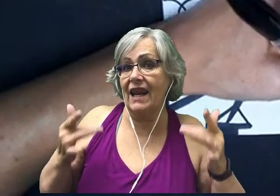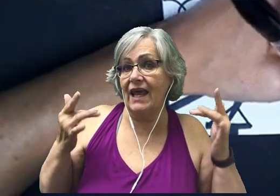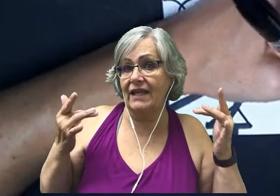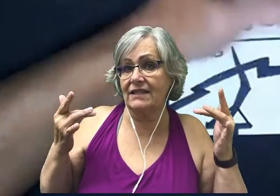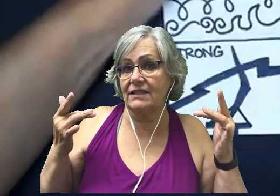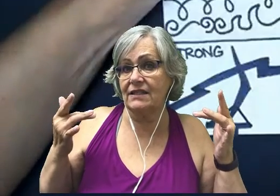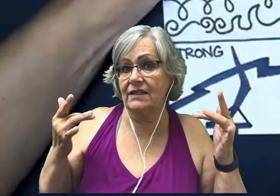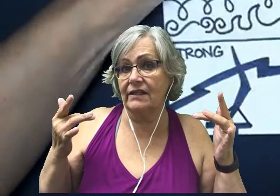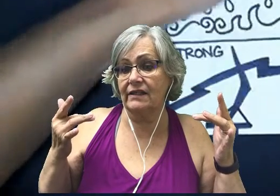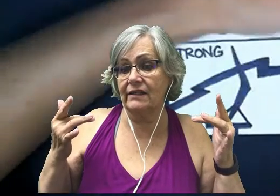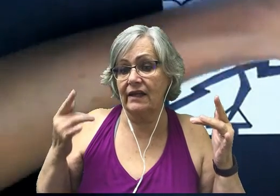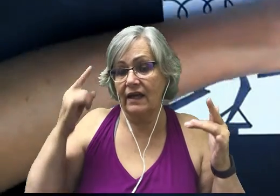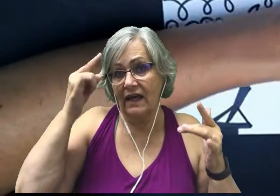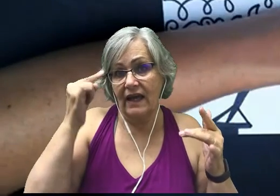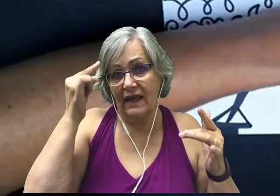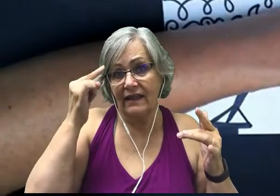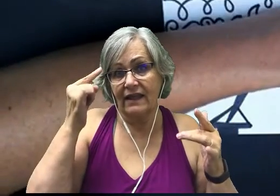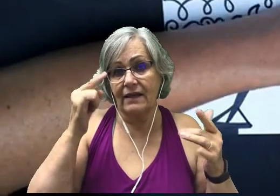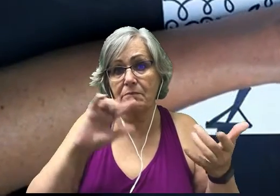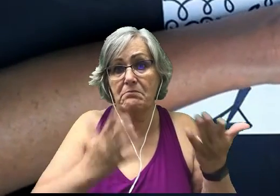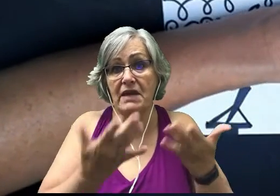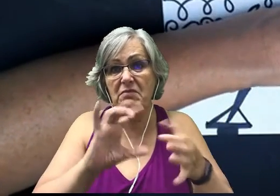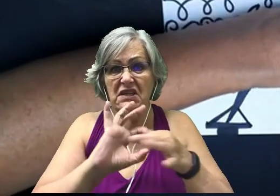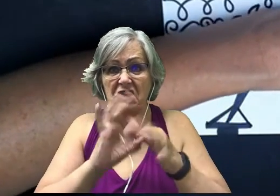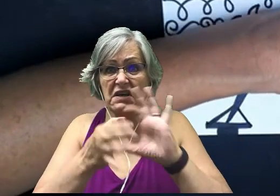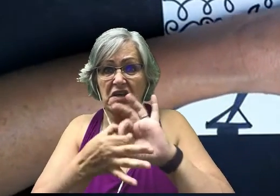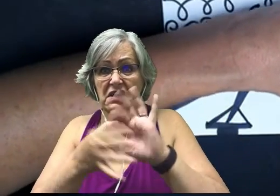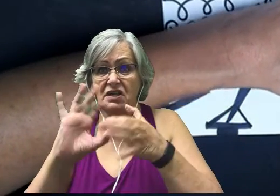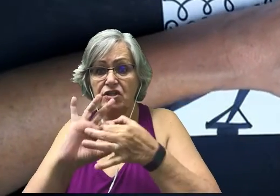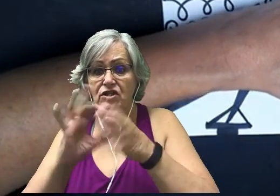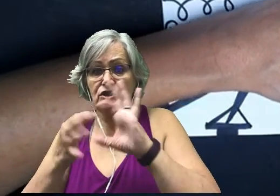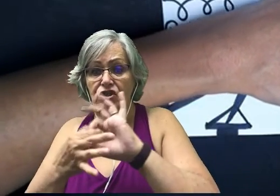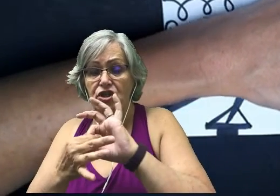really delicate. I kind of think about like a chain